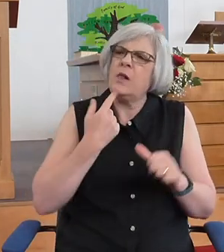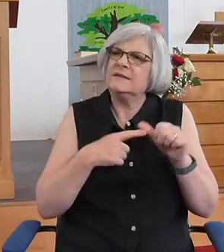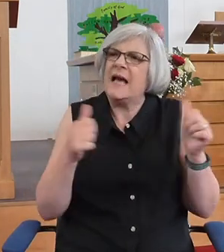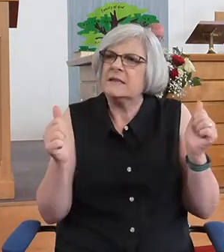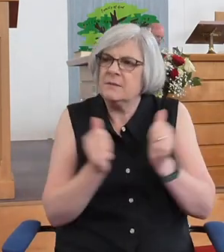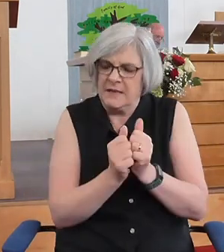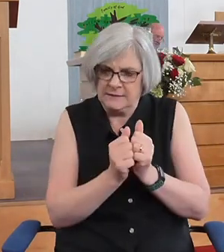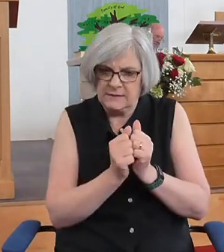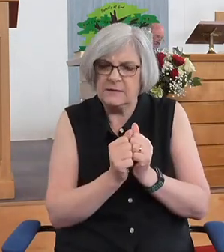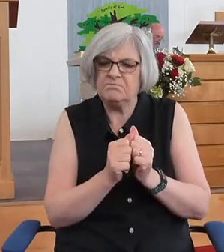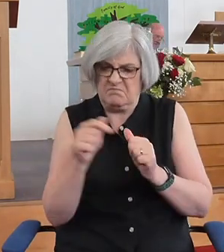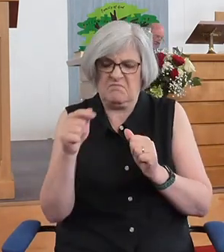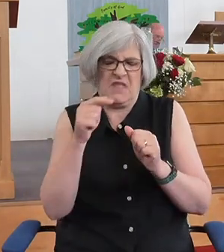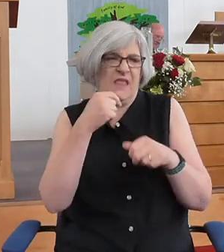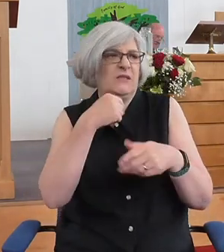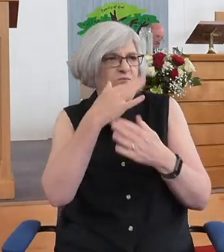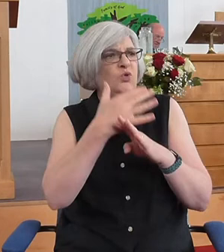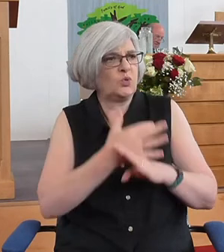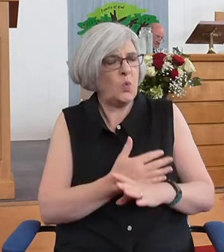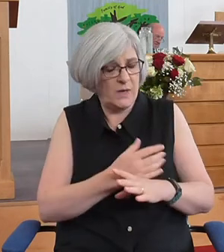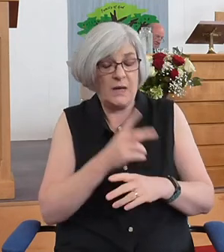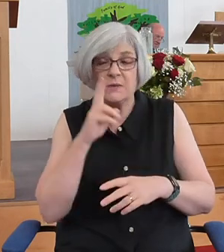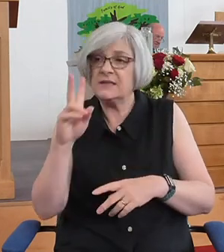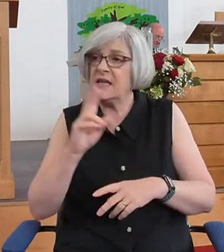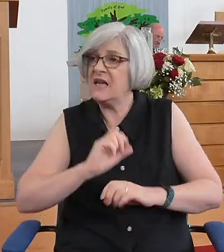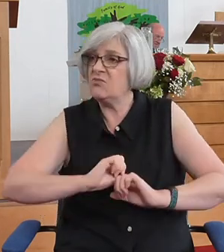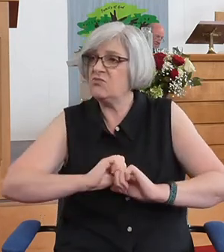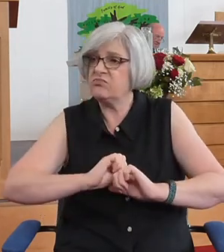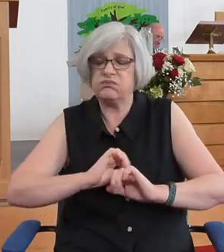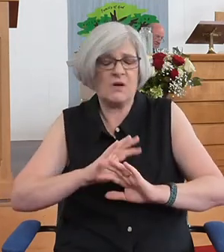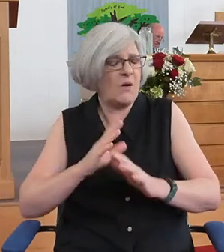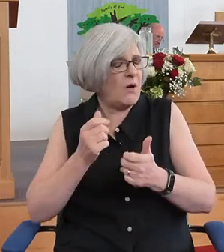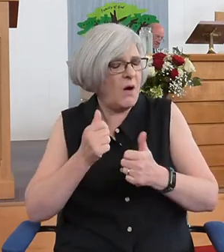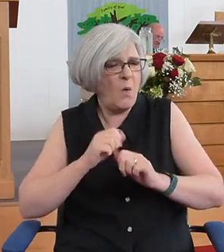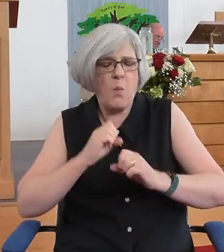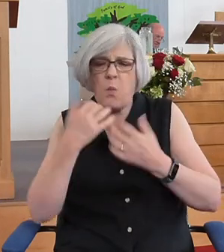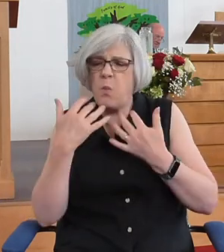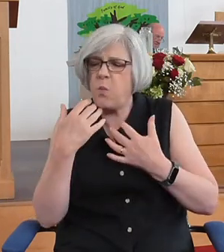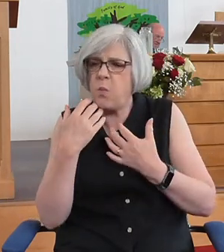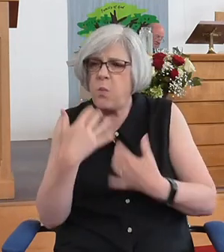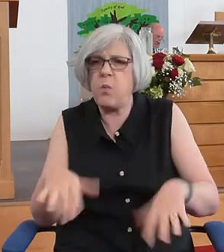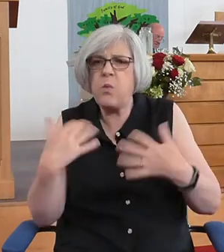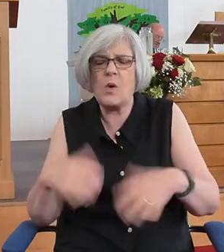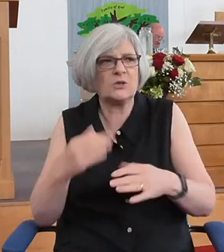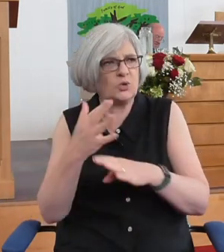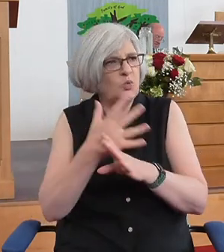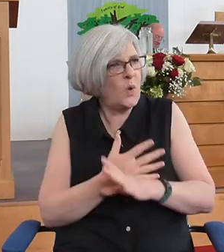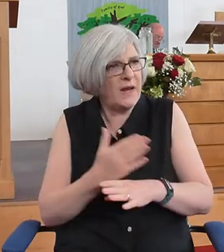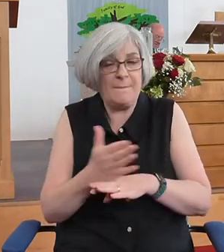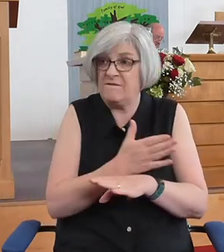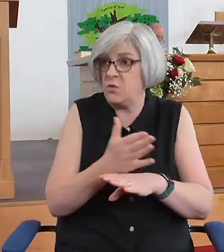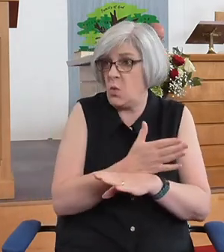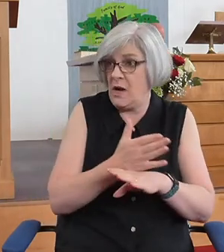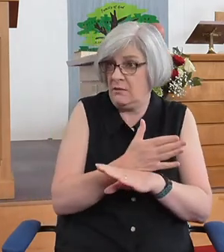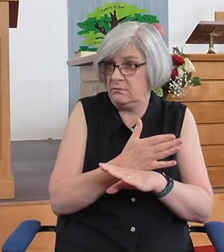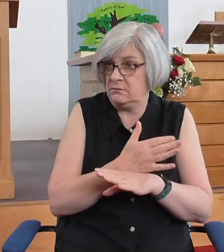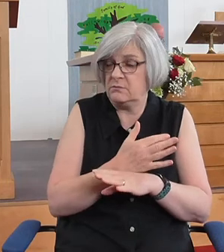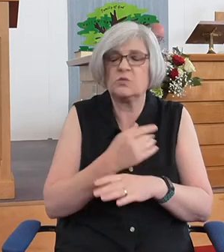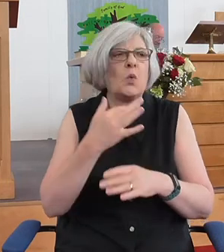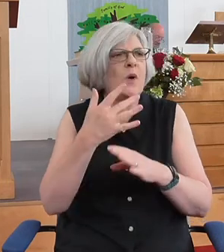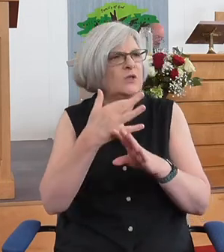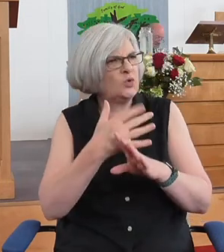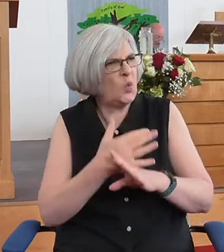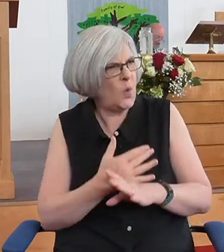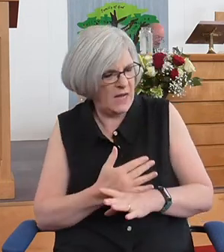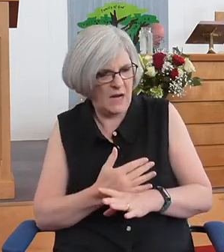Passover story, we see actually the greater story played out beforehand. So the story in the Passover